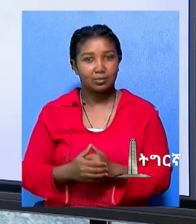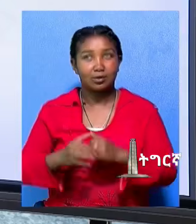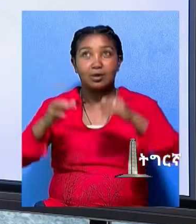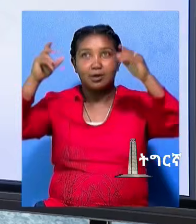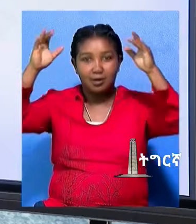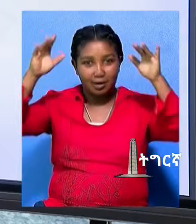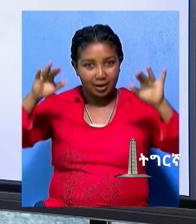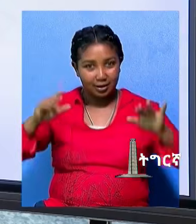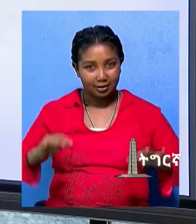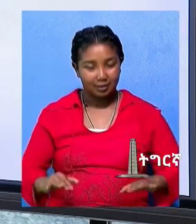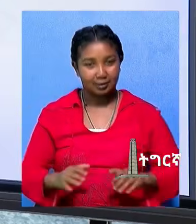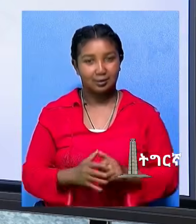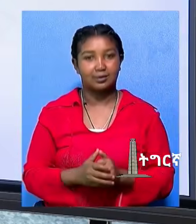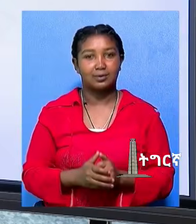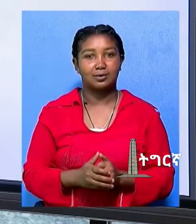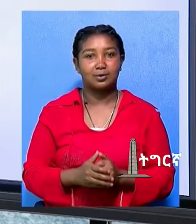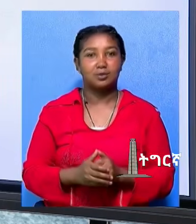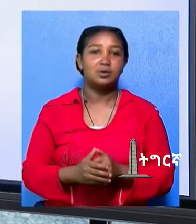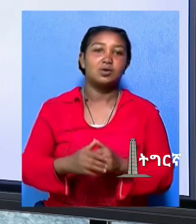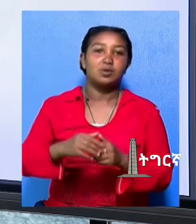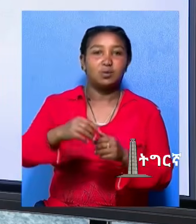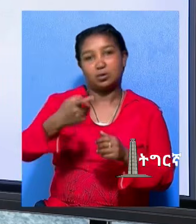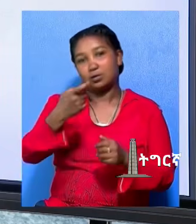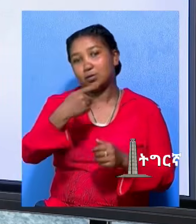rain, winter,